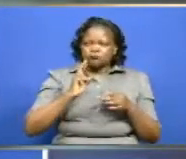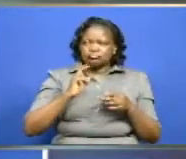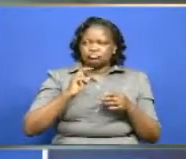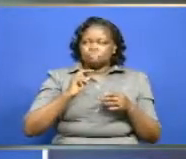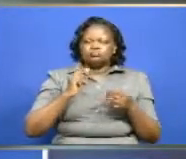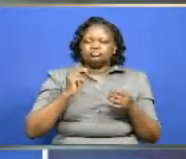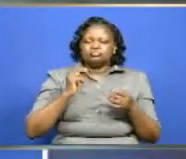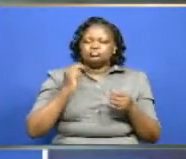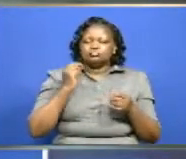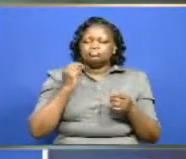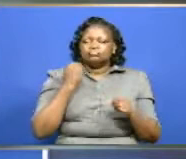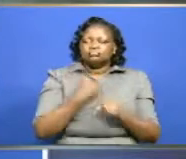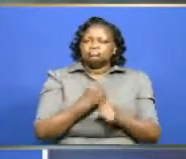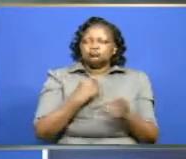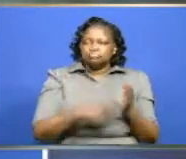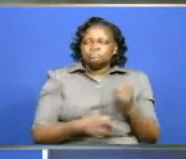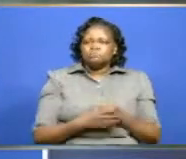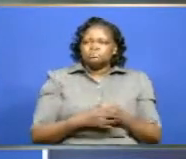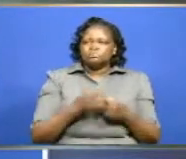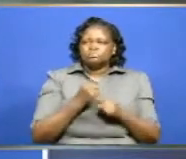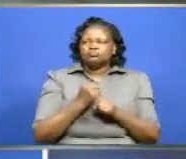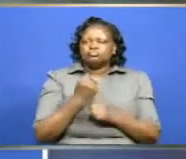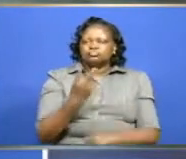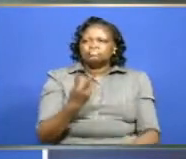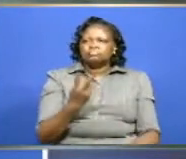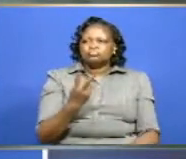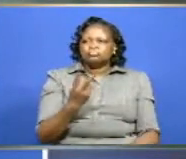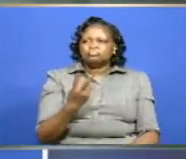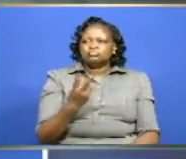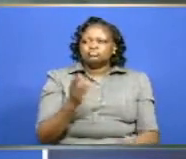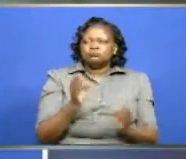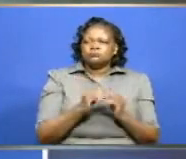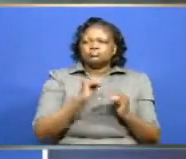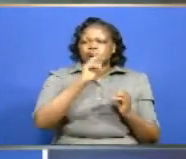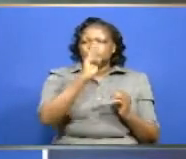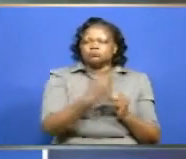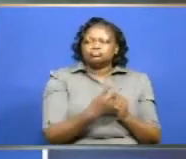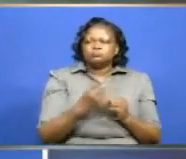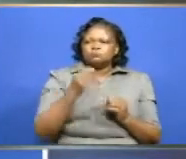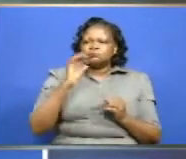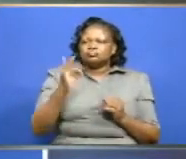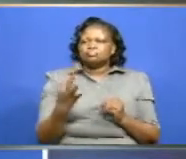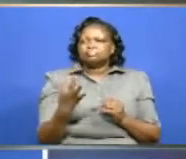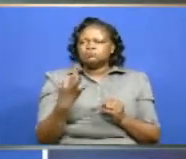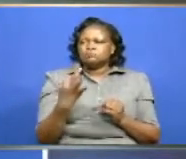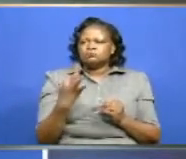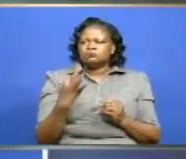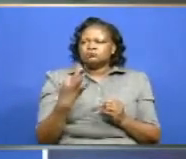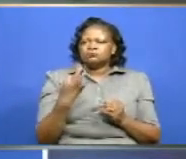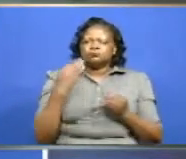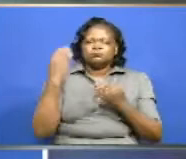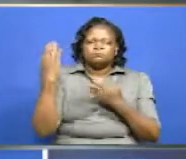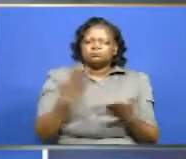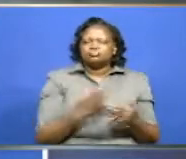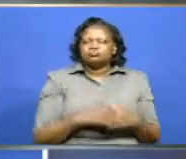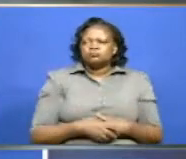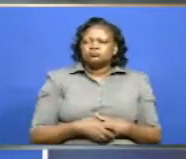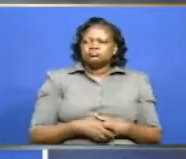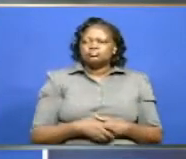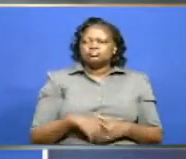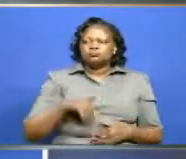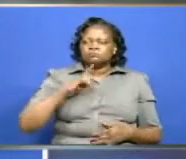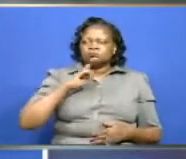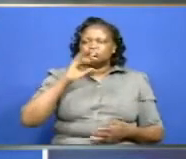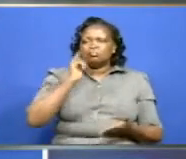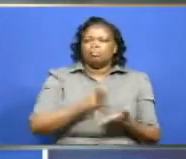make these two meets, that is the second one, the third one, to be invitational, so